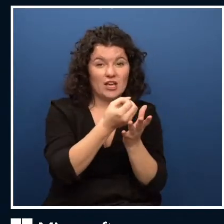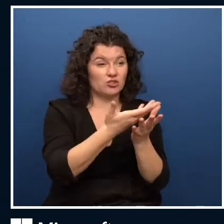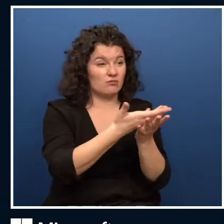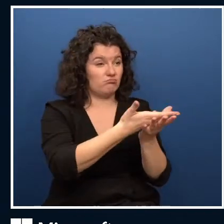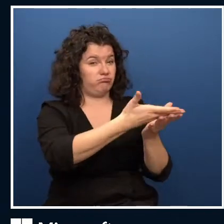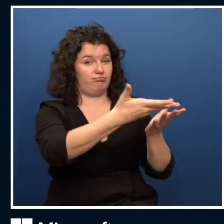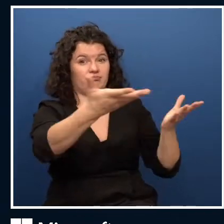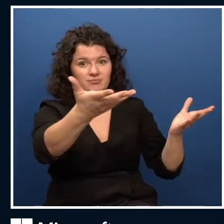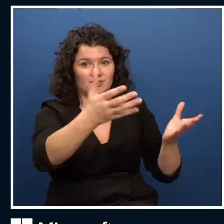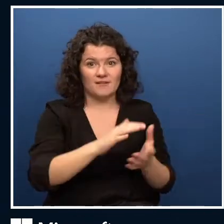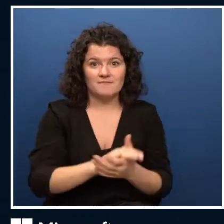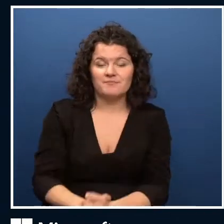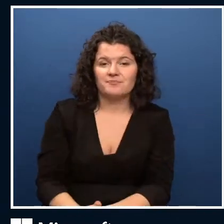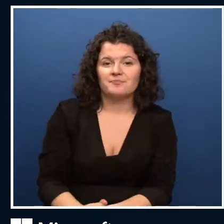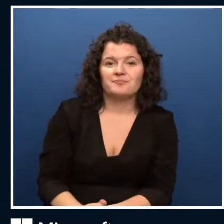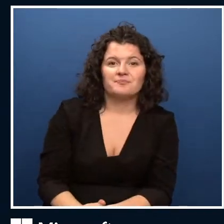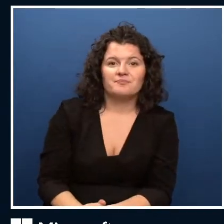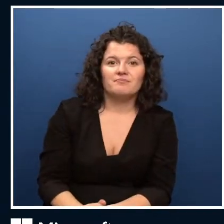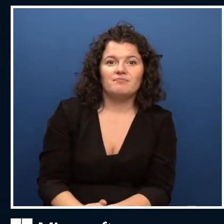career panel,